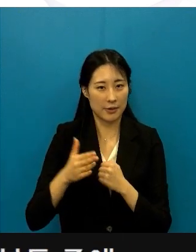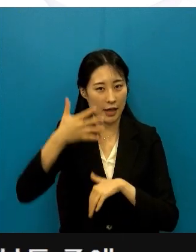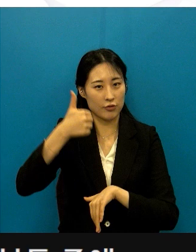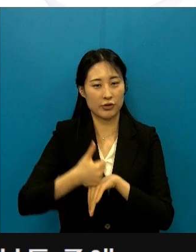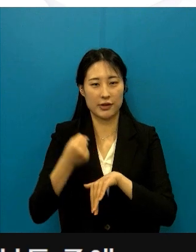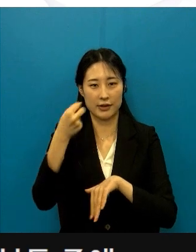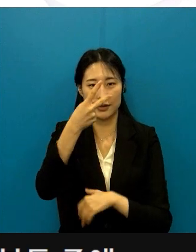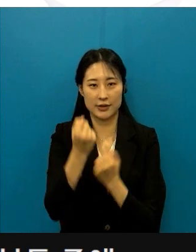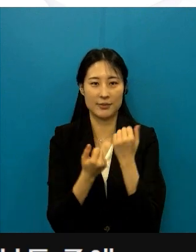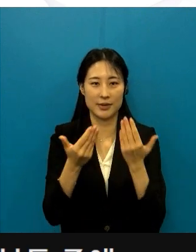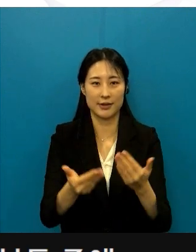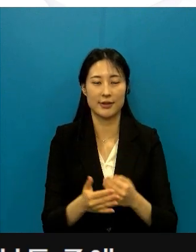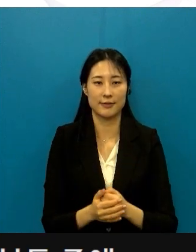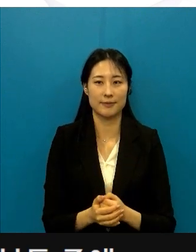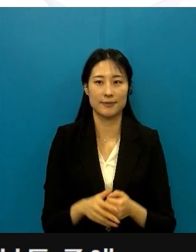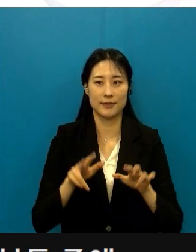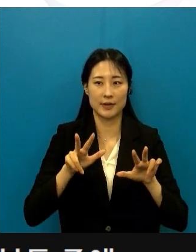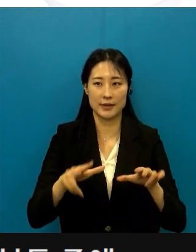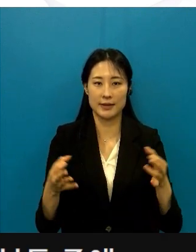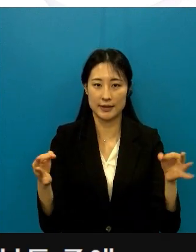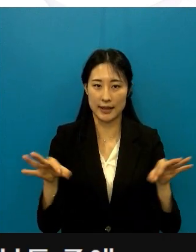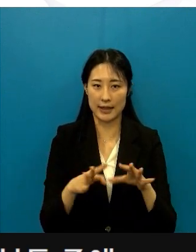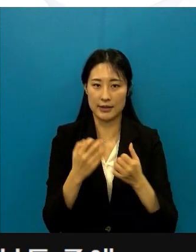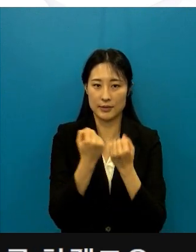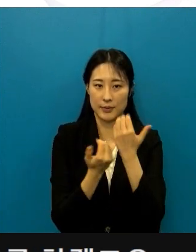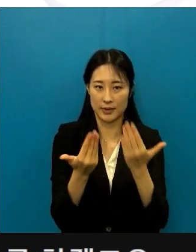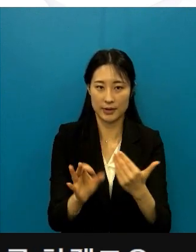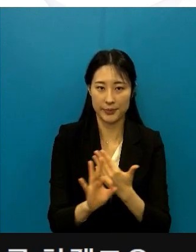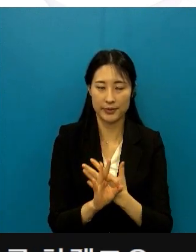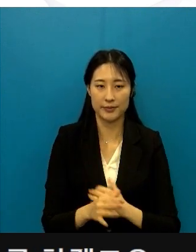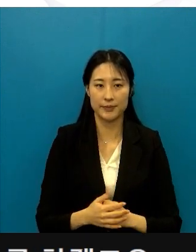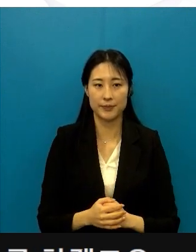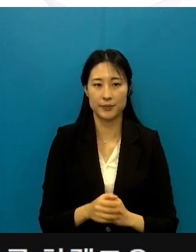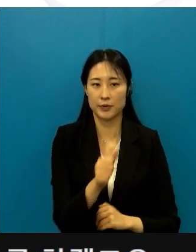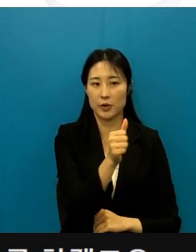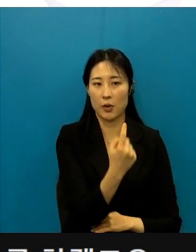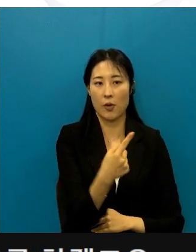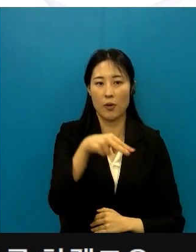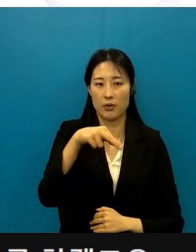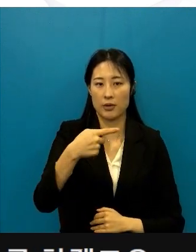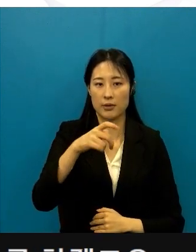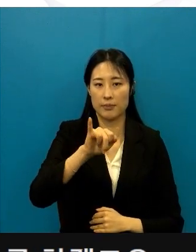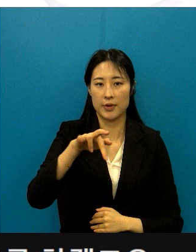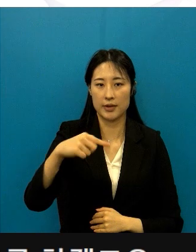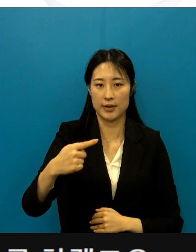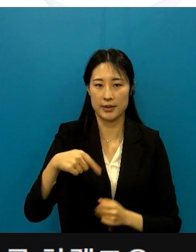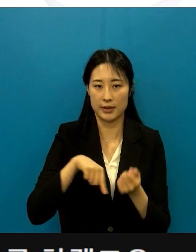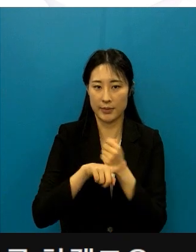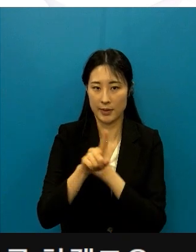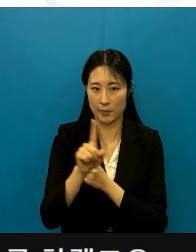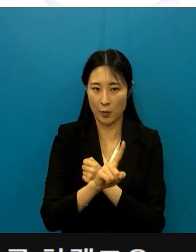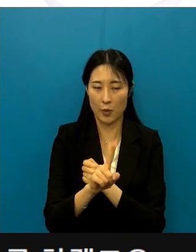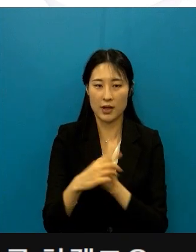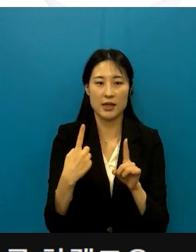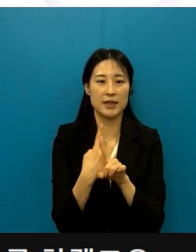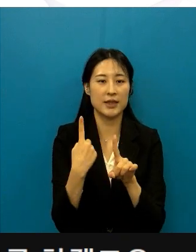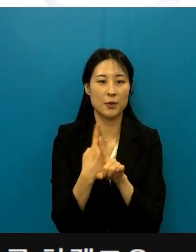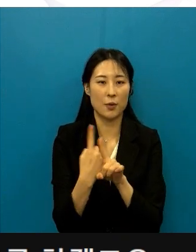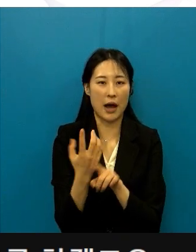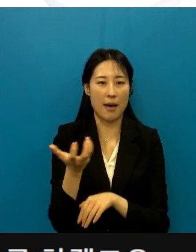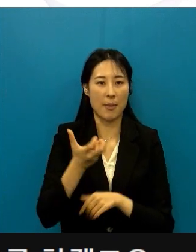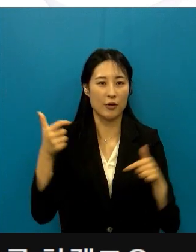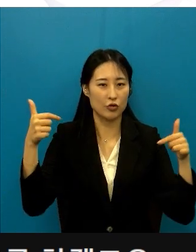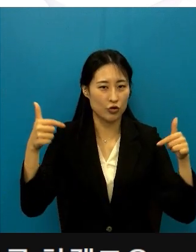an institution that focuses on palliative care. So at the very late stage of